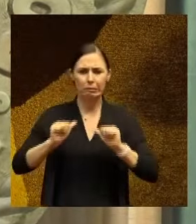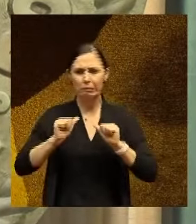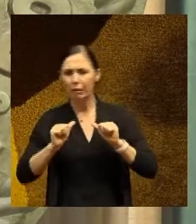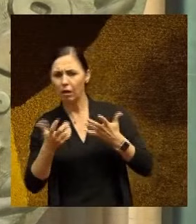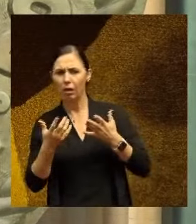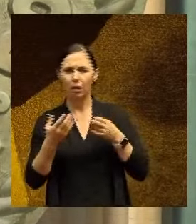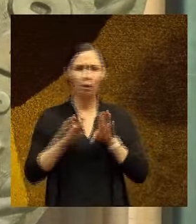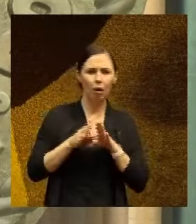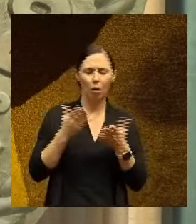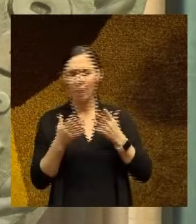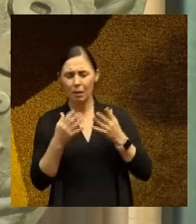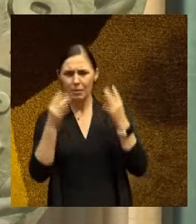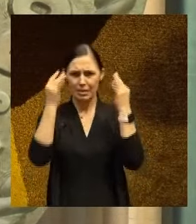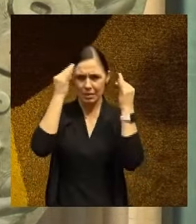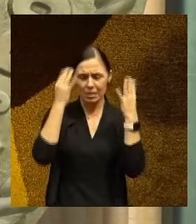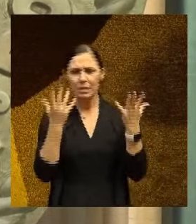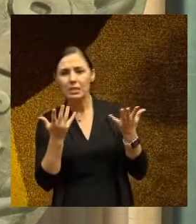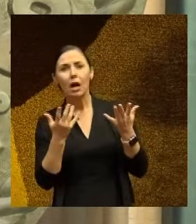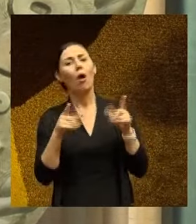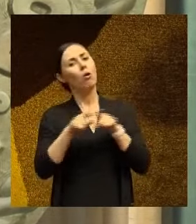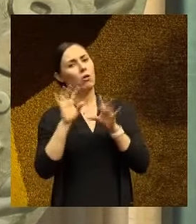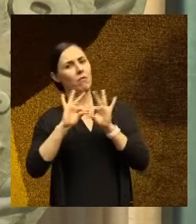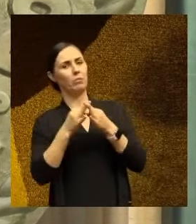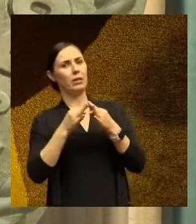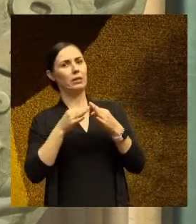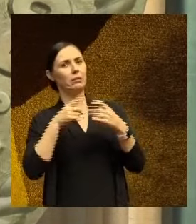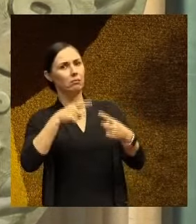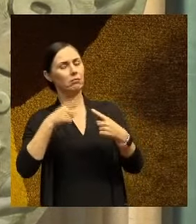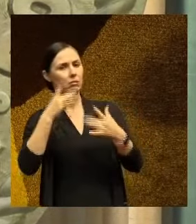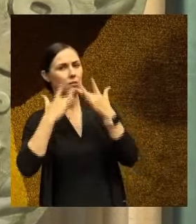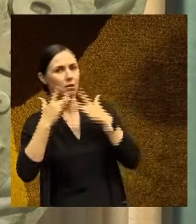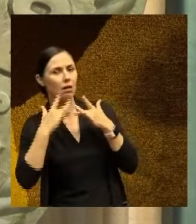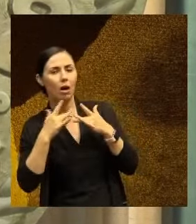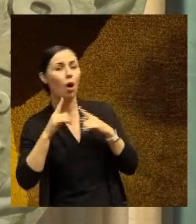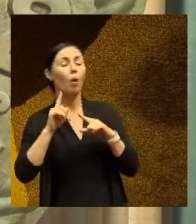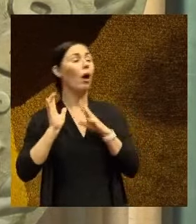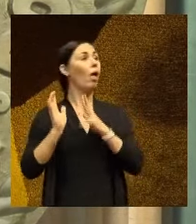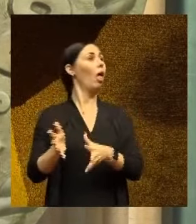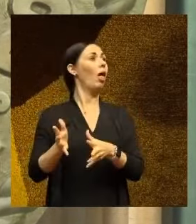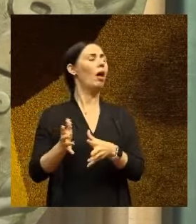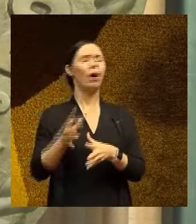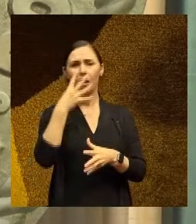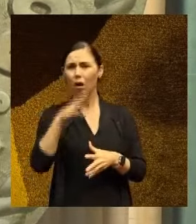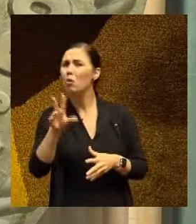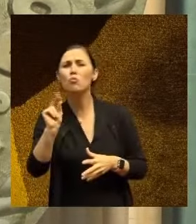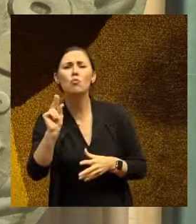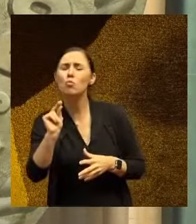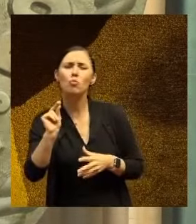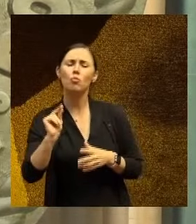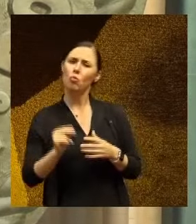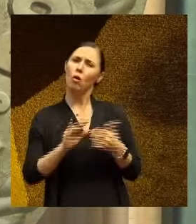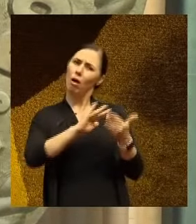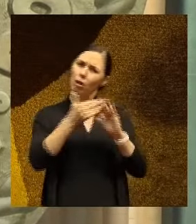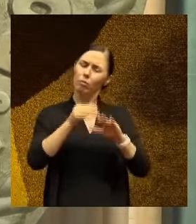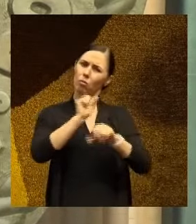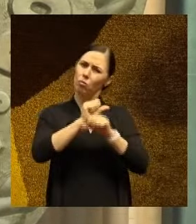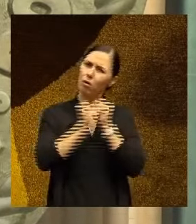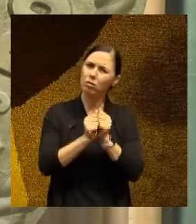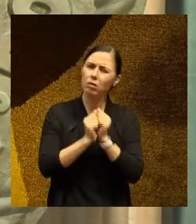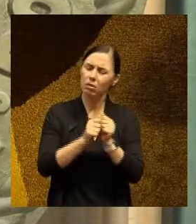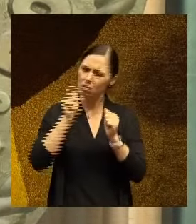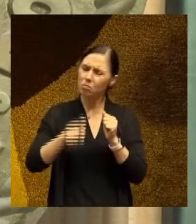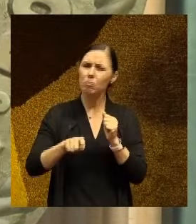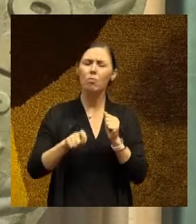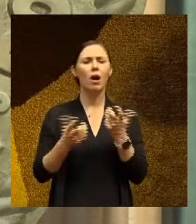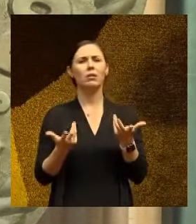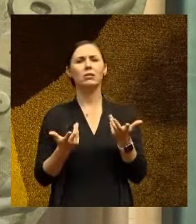make ends meet. We cannot leave them behind. As a community, it's not in our nature